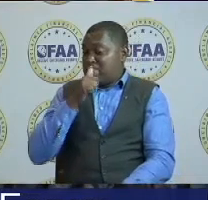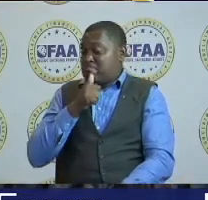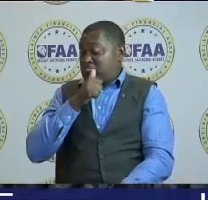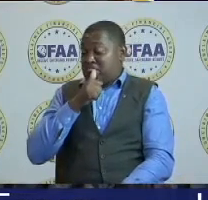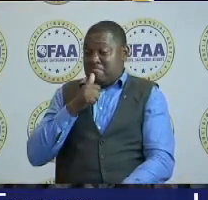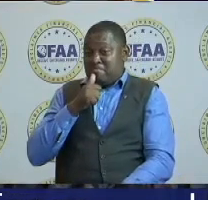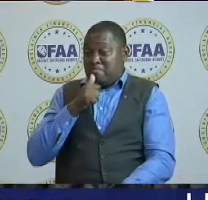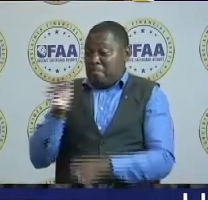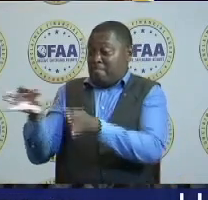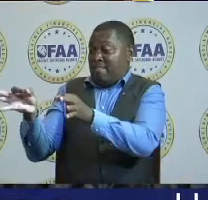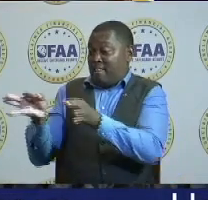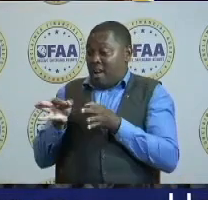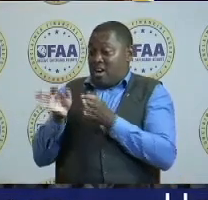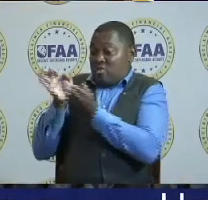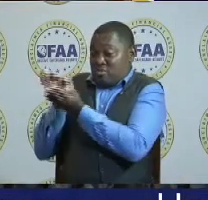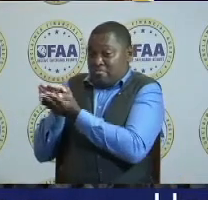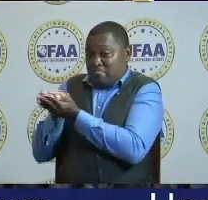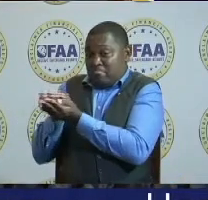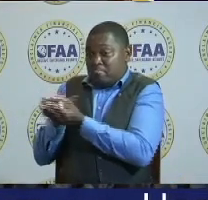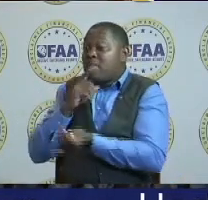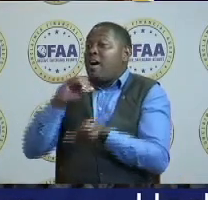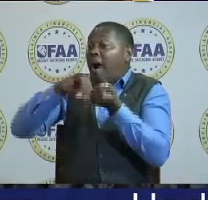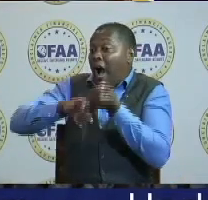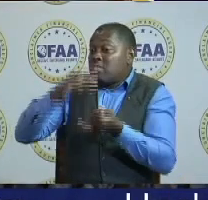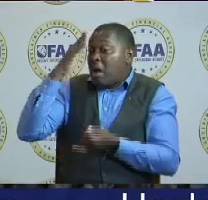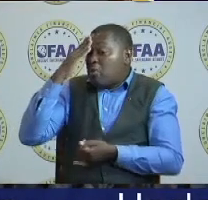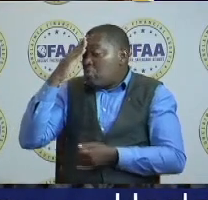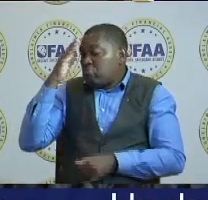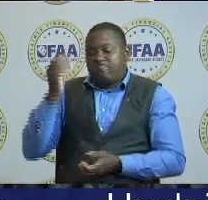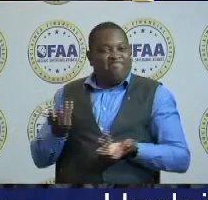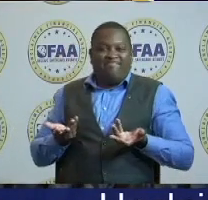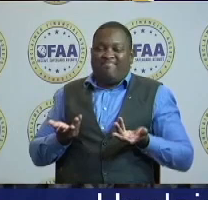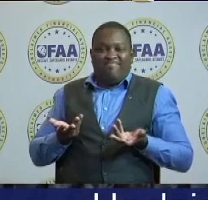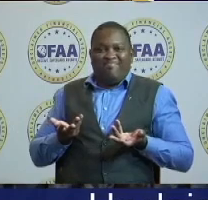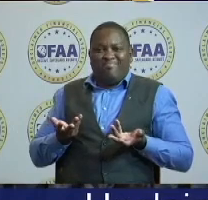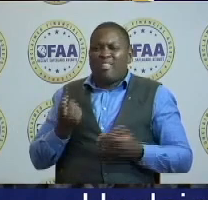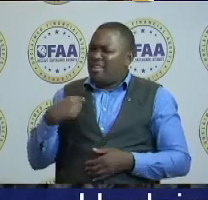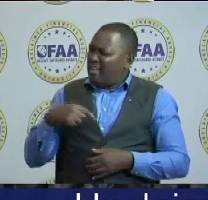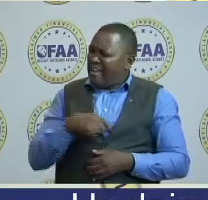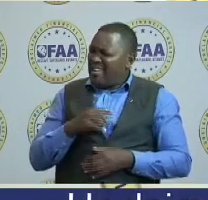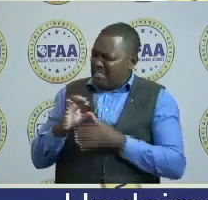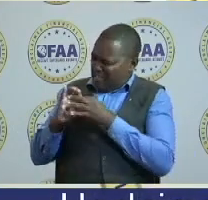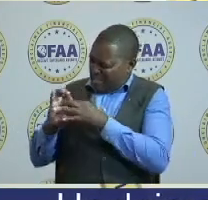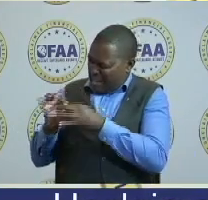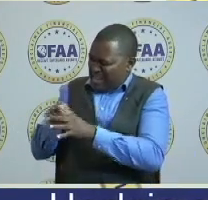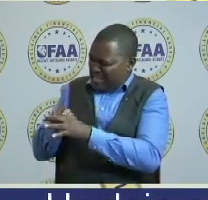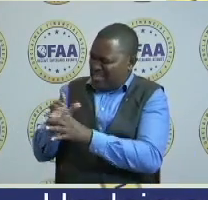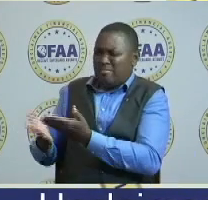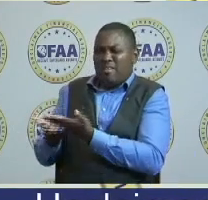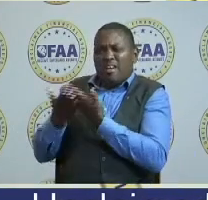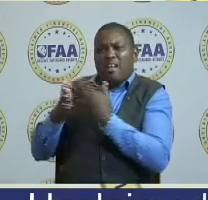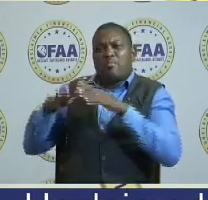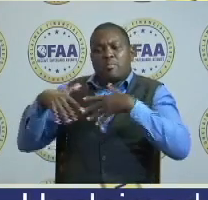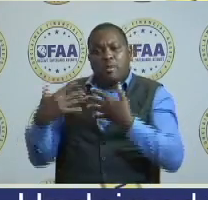account that the mzee is not aware of. So how can we deal with those cultural norms? And how can we make it